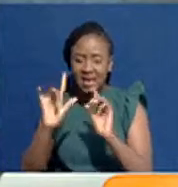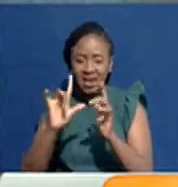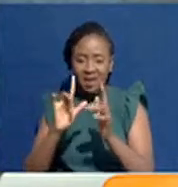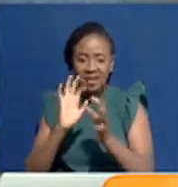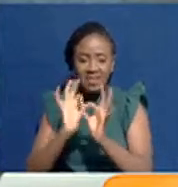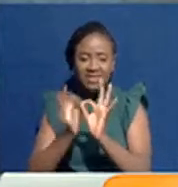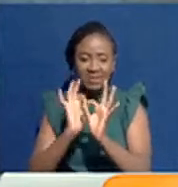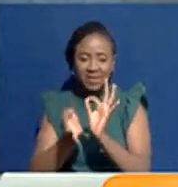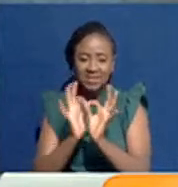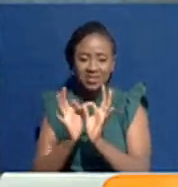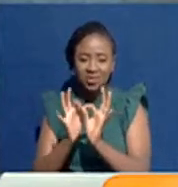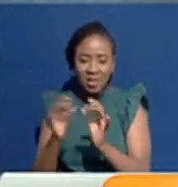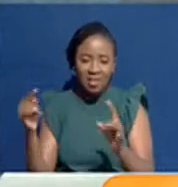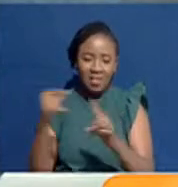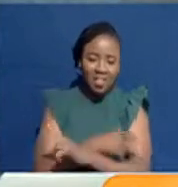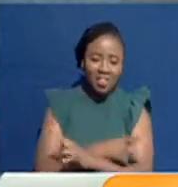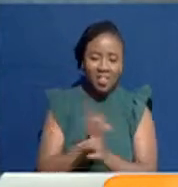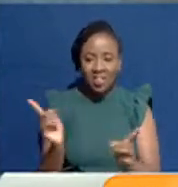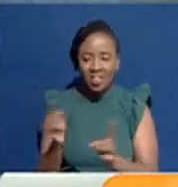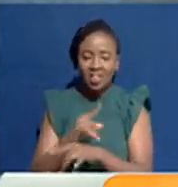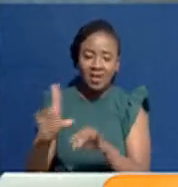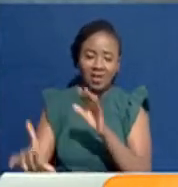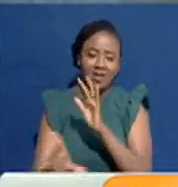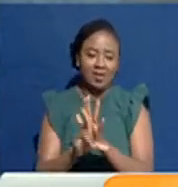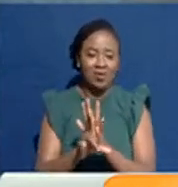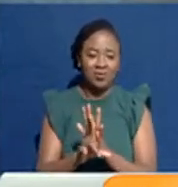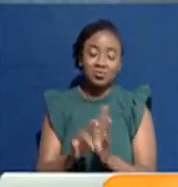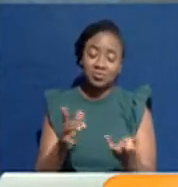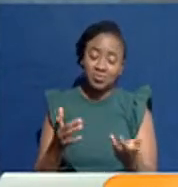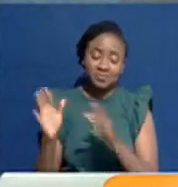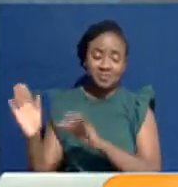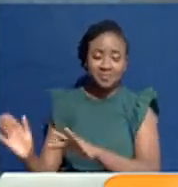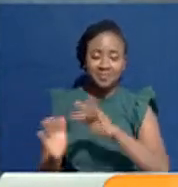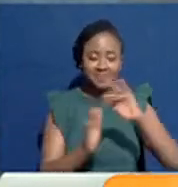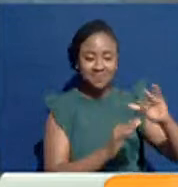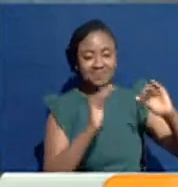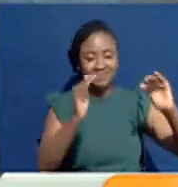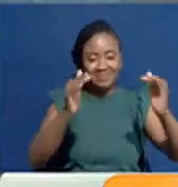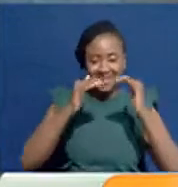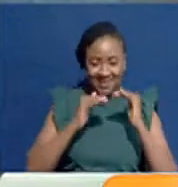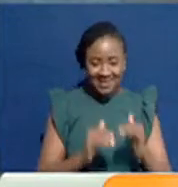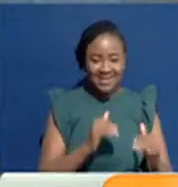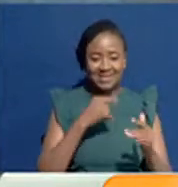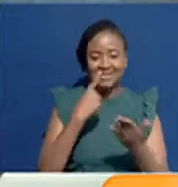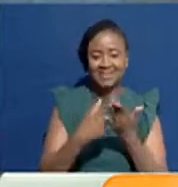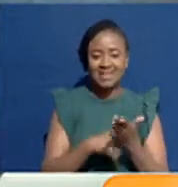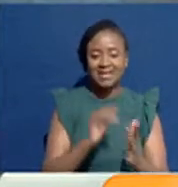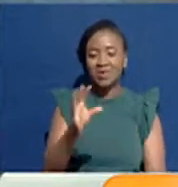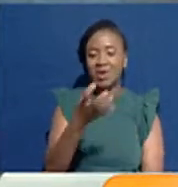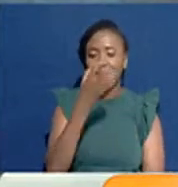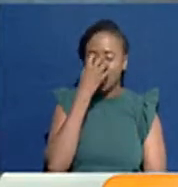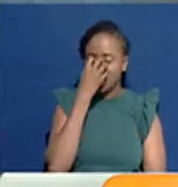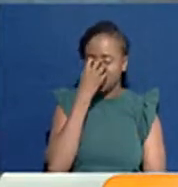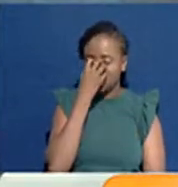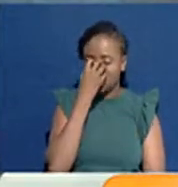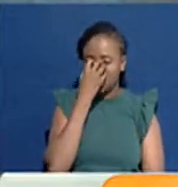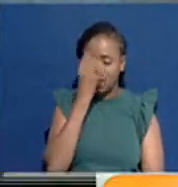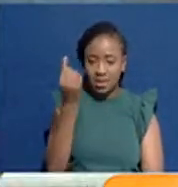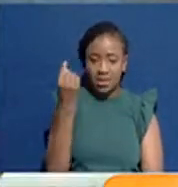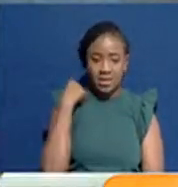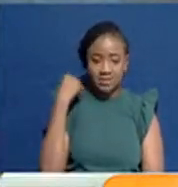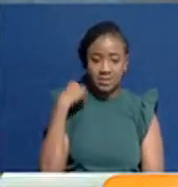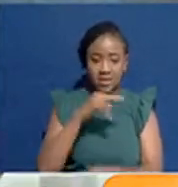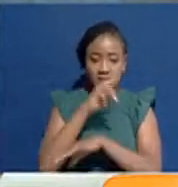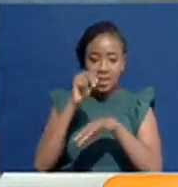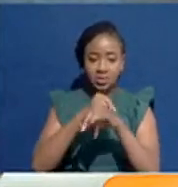Was Bui and myself. And of course, let's transition to the next conversation. President William Ruto, at the National Prayer Breakfast yesterday,